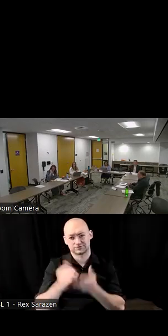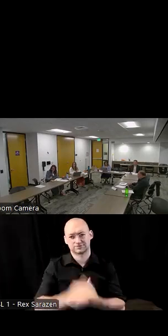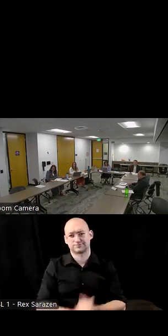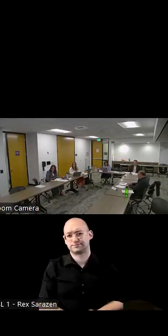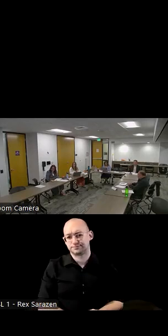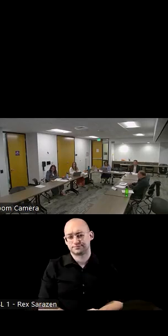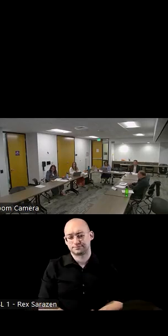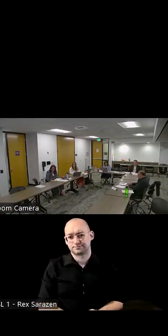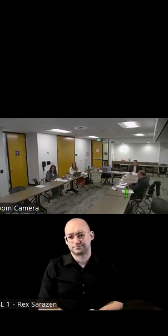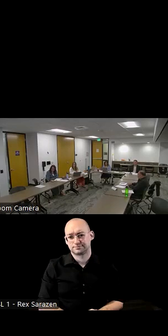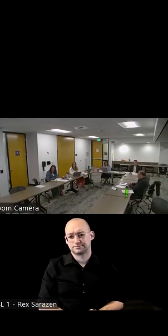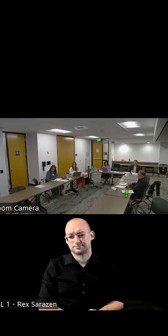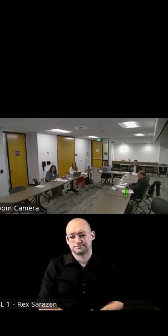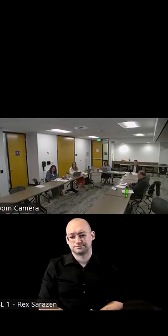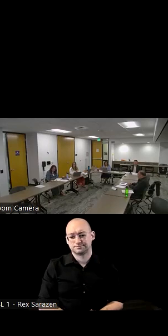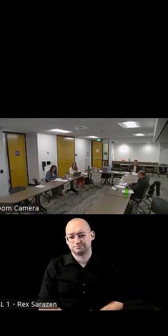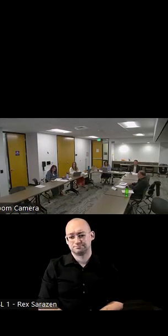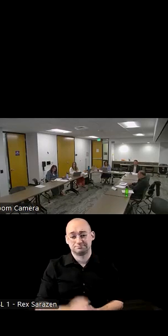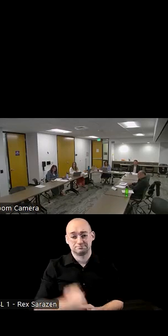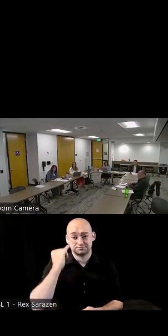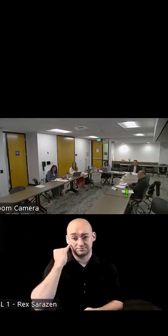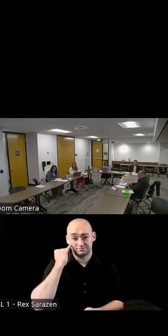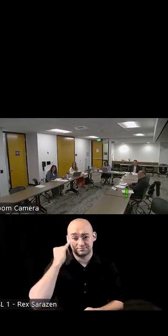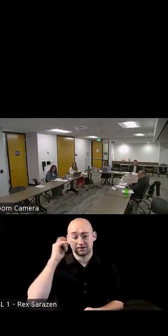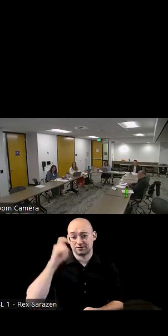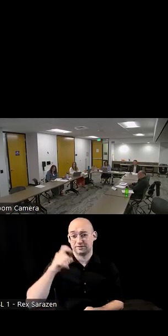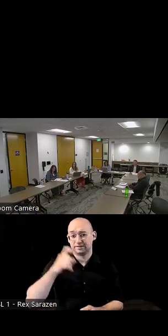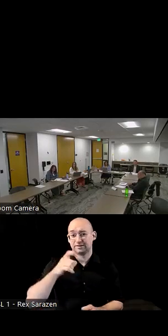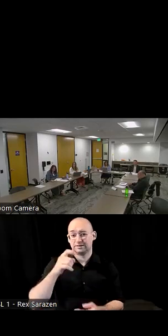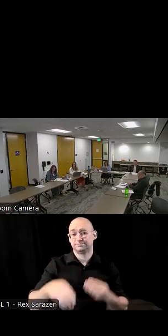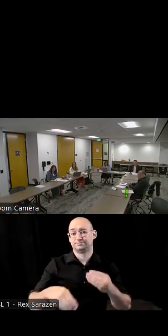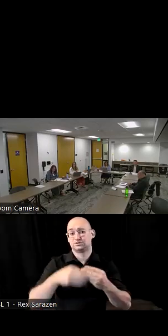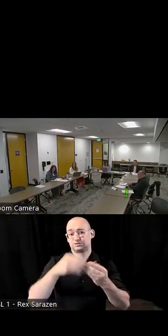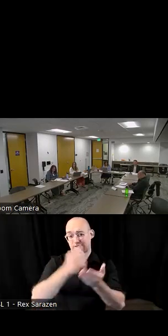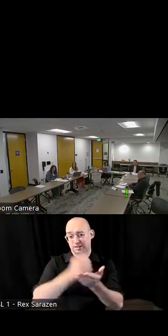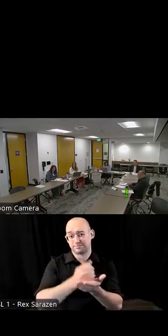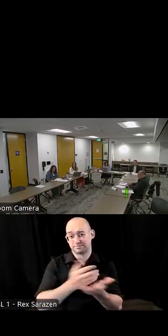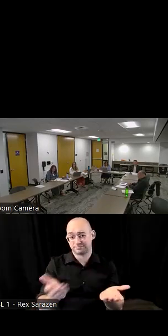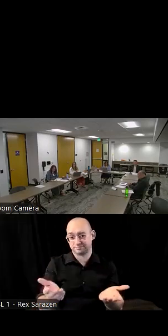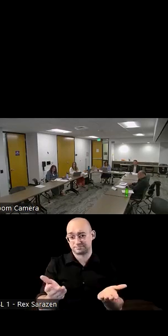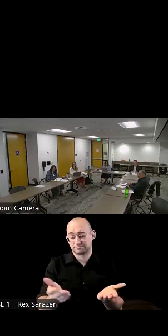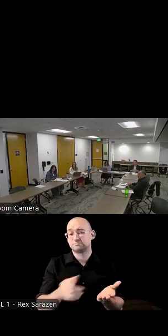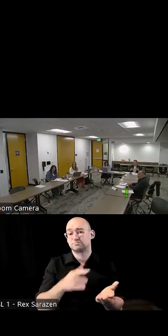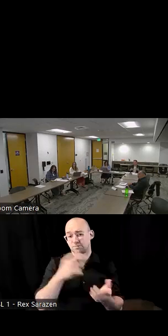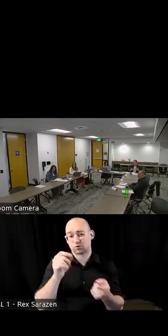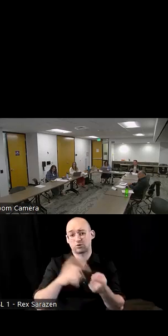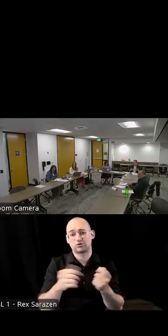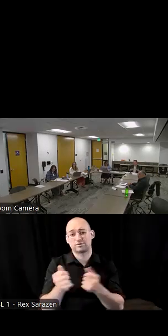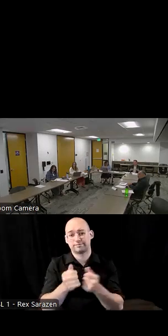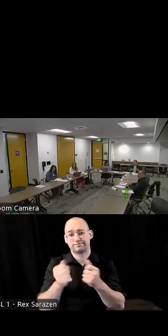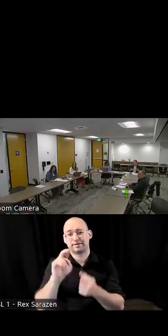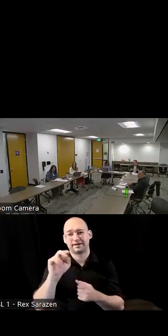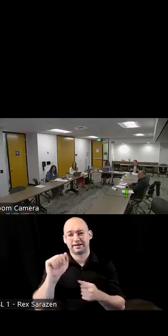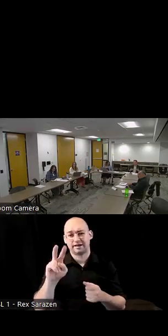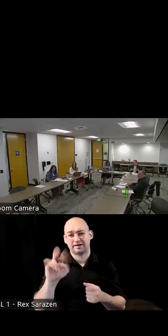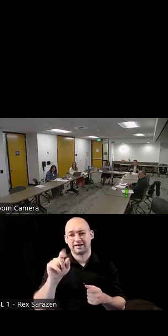need additional help, they could go to your local navigators. And then those navigators not only would provide them information